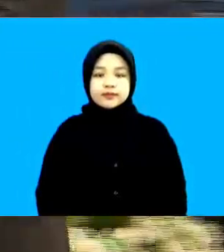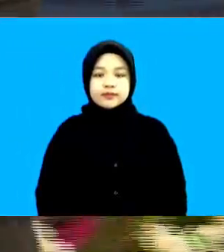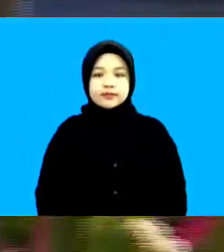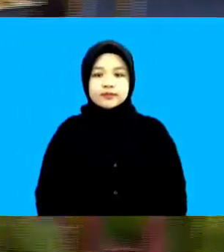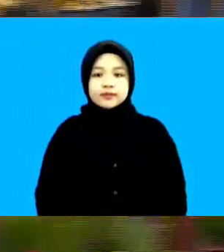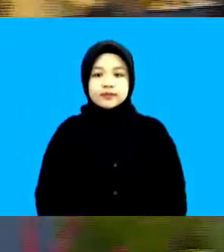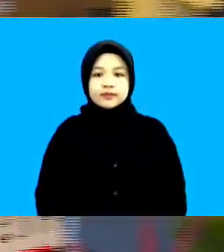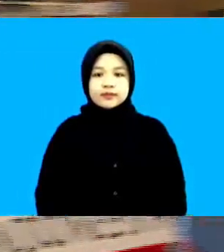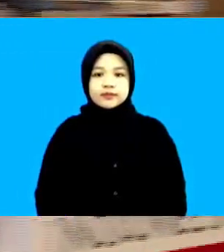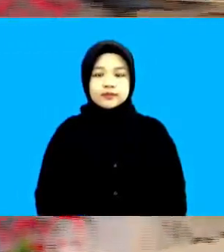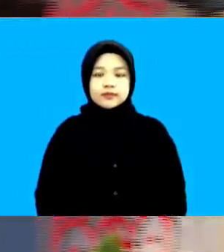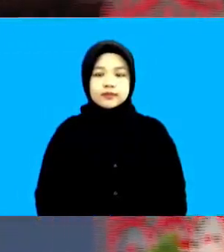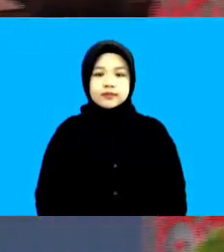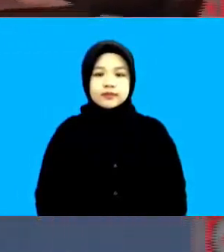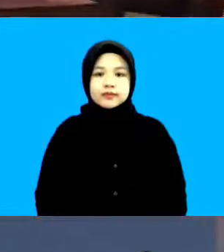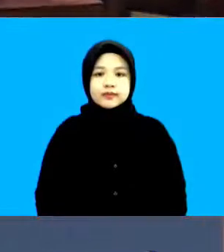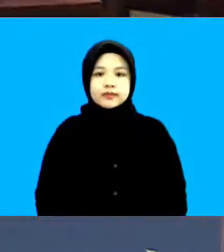Naik ke atas podium ya Pak ya.